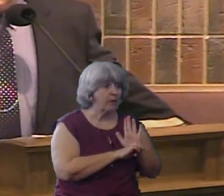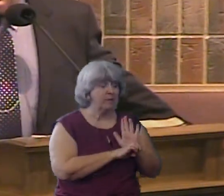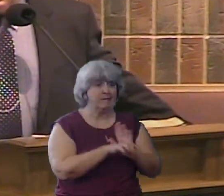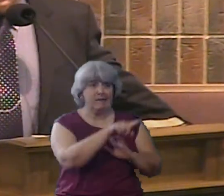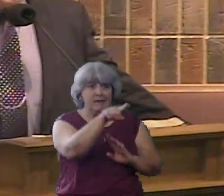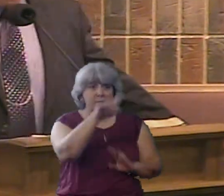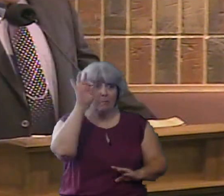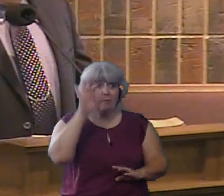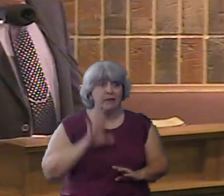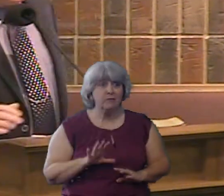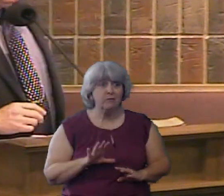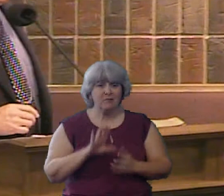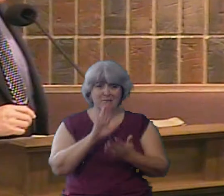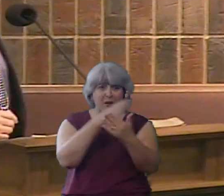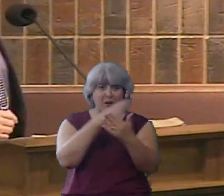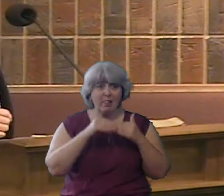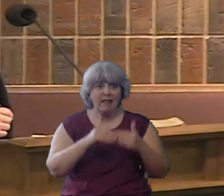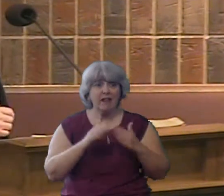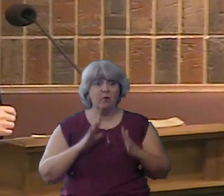preachers, song leaders,